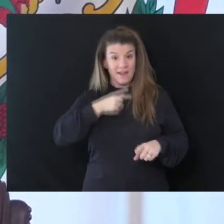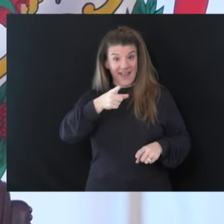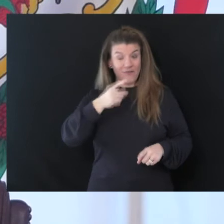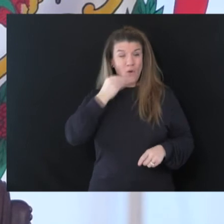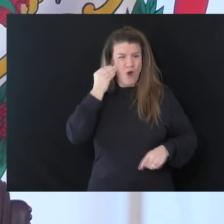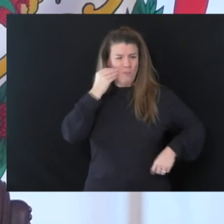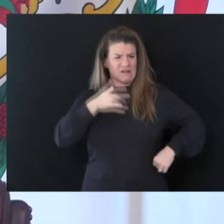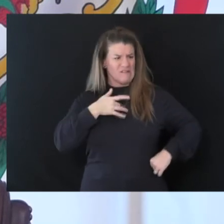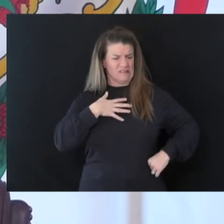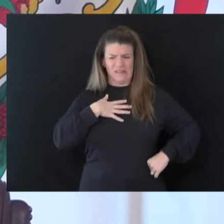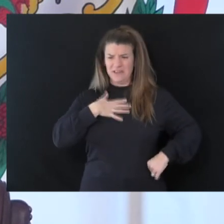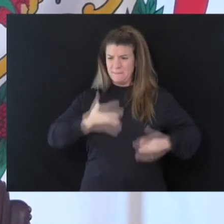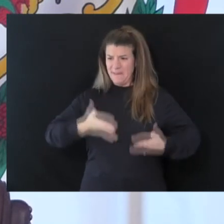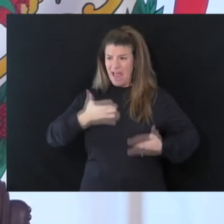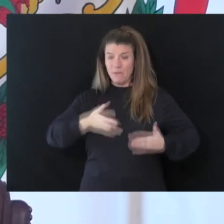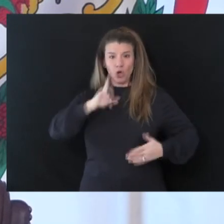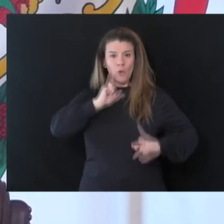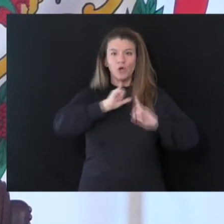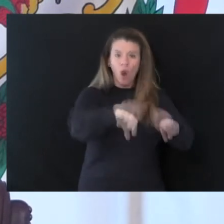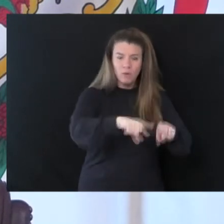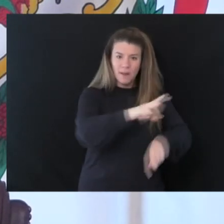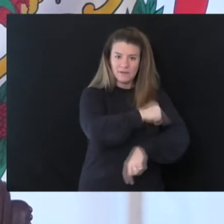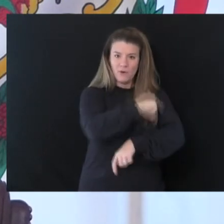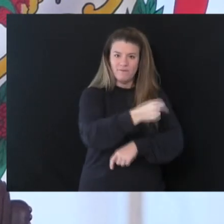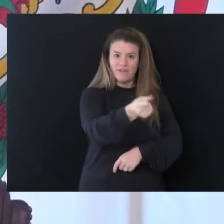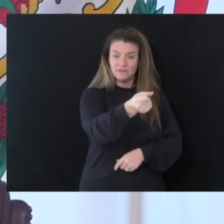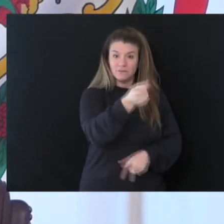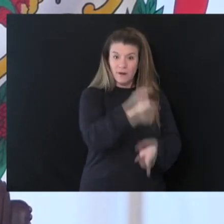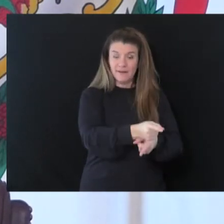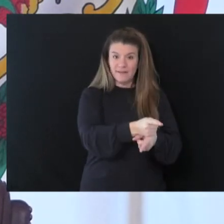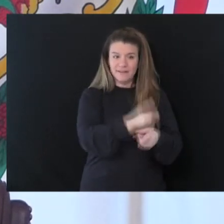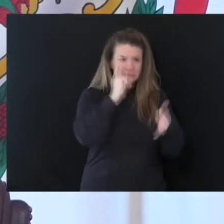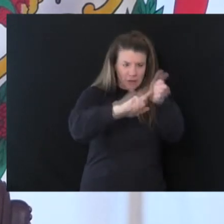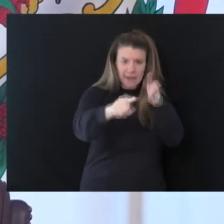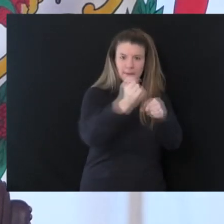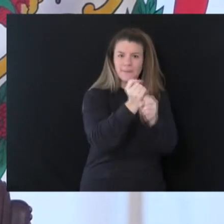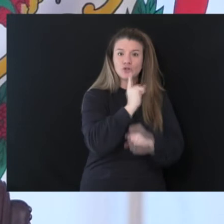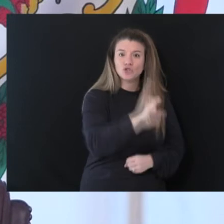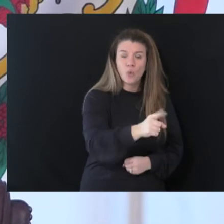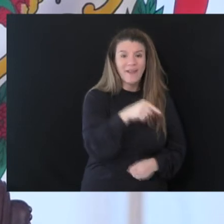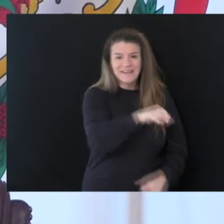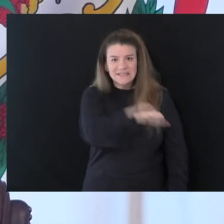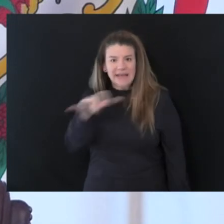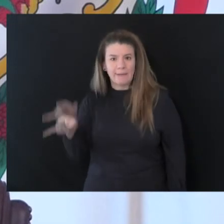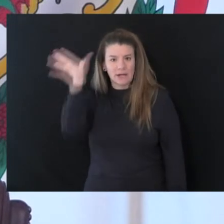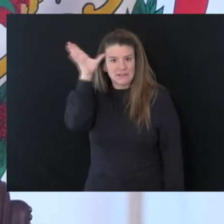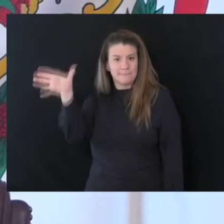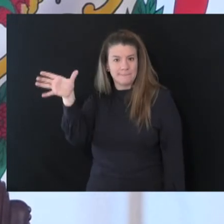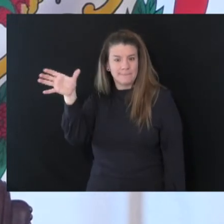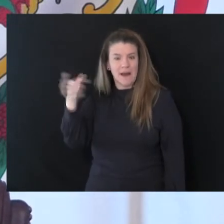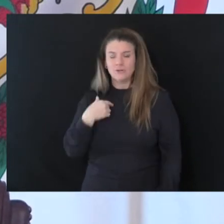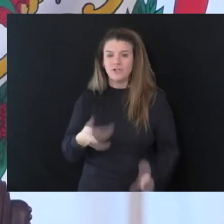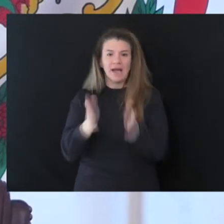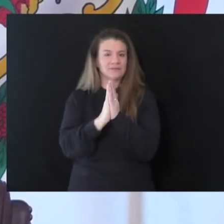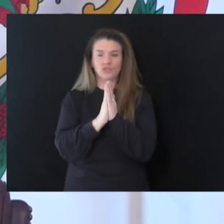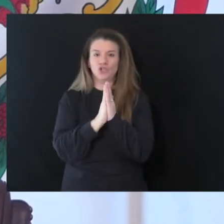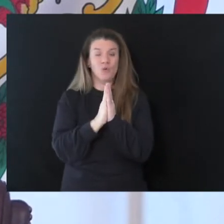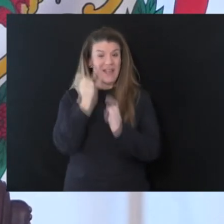to the hospital, run to wherever to get checked out. Well, all I'm asking you to do is run and